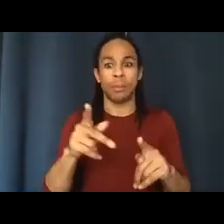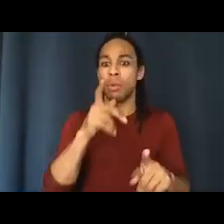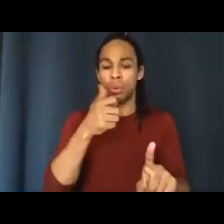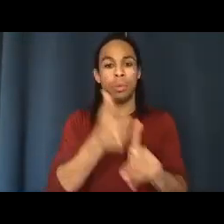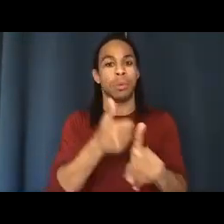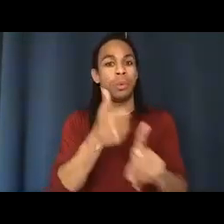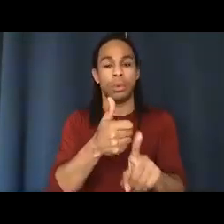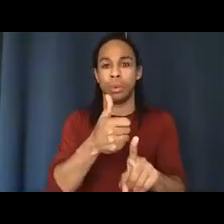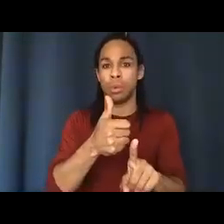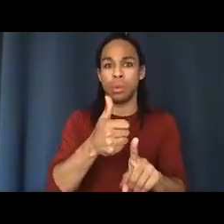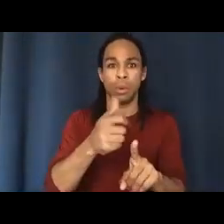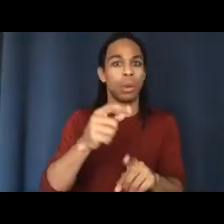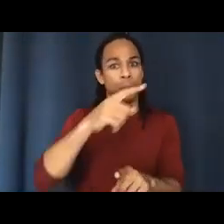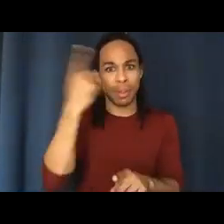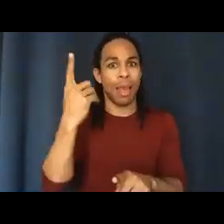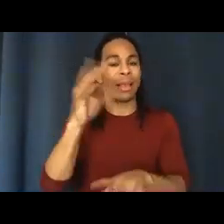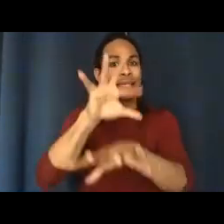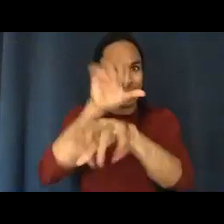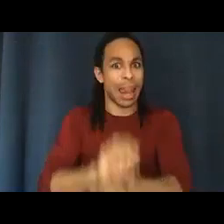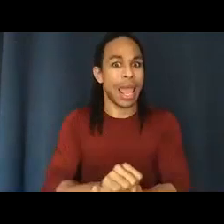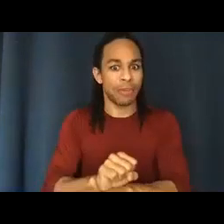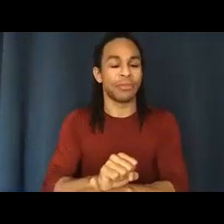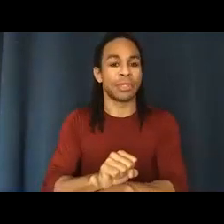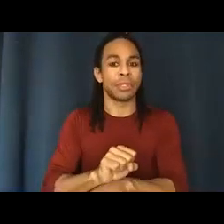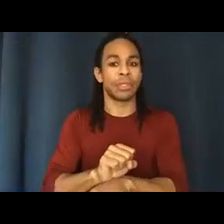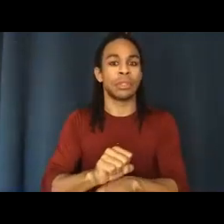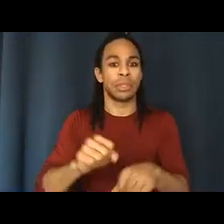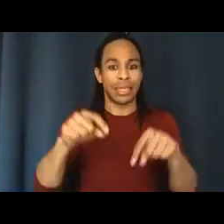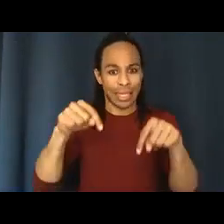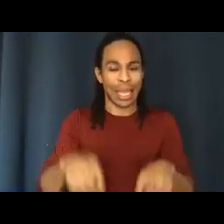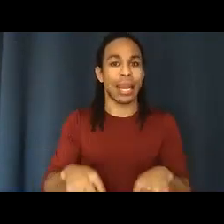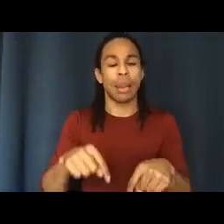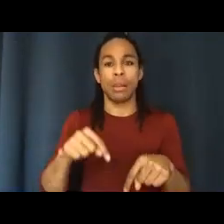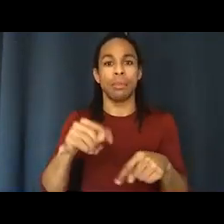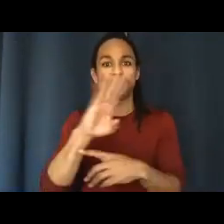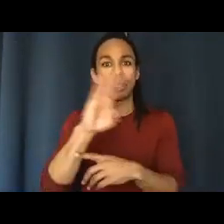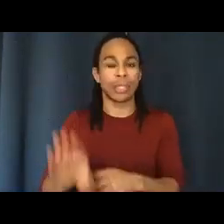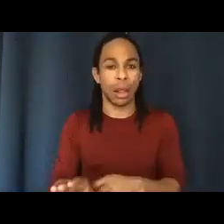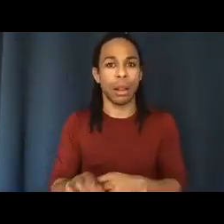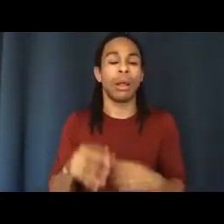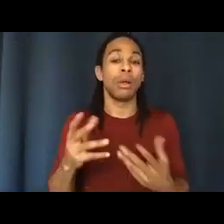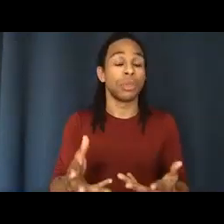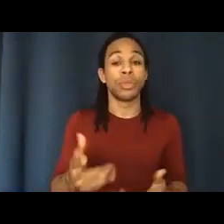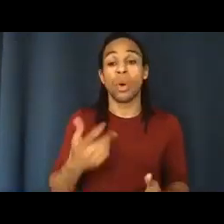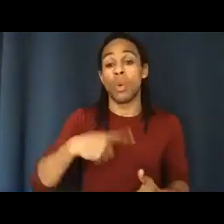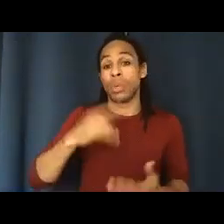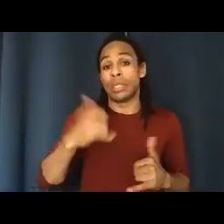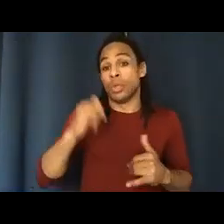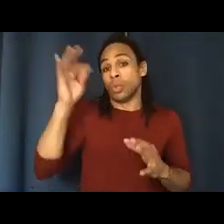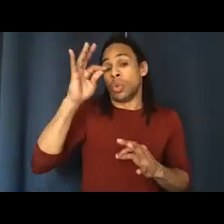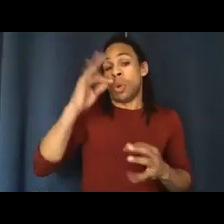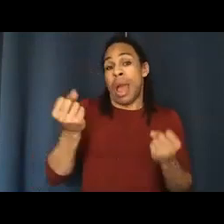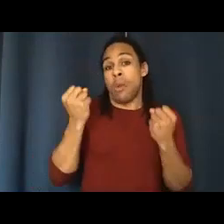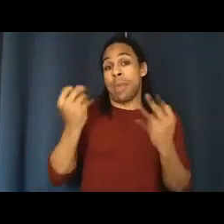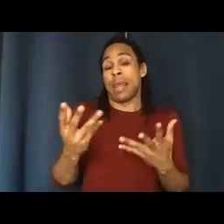know how many are we. So, therefore, formally speaking, now we are around